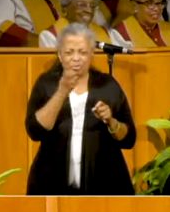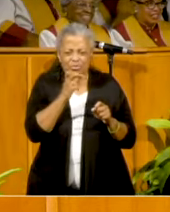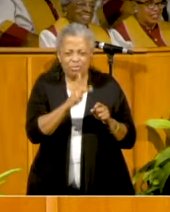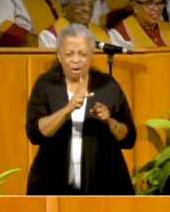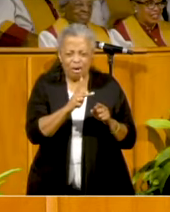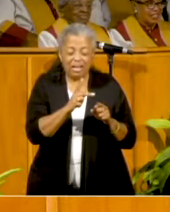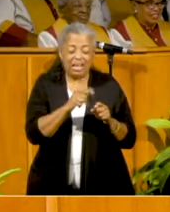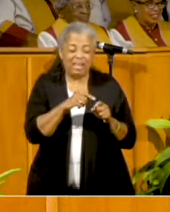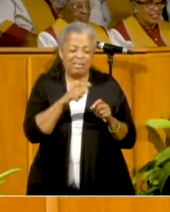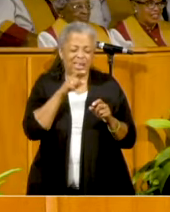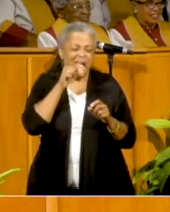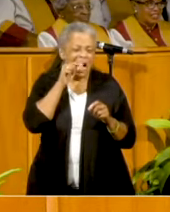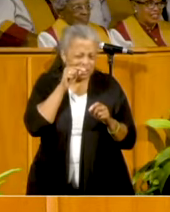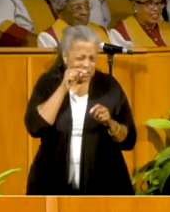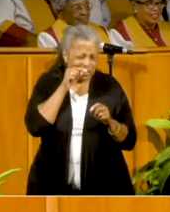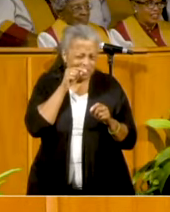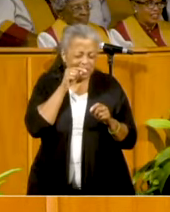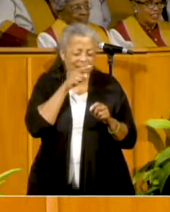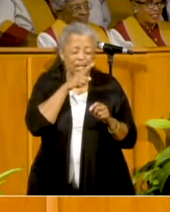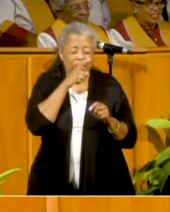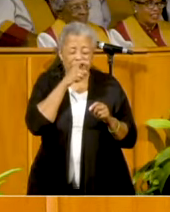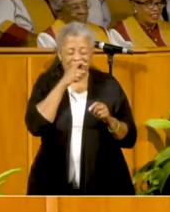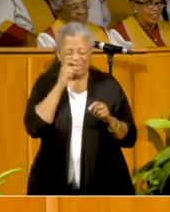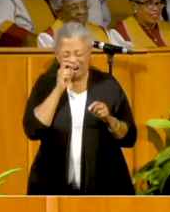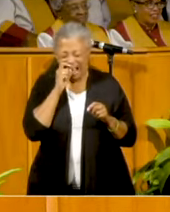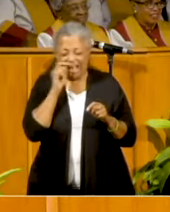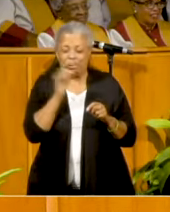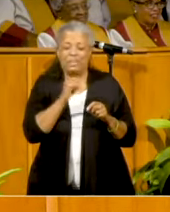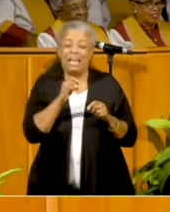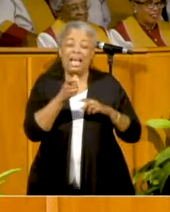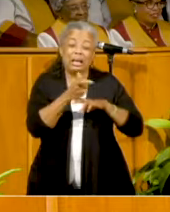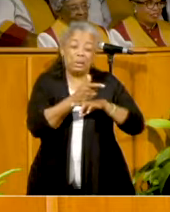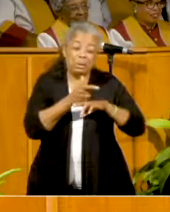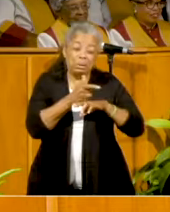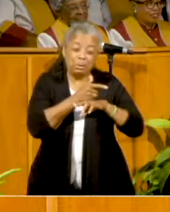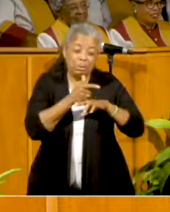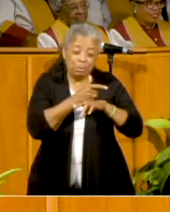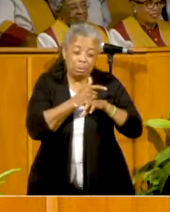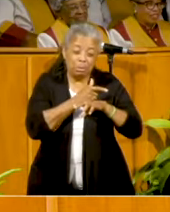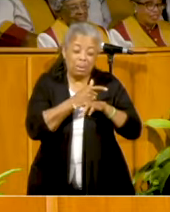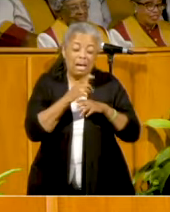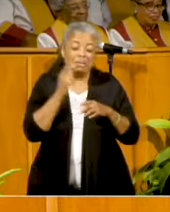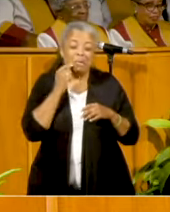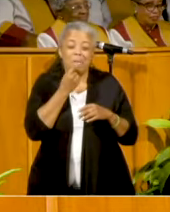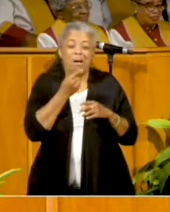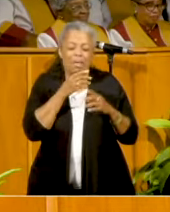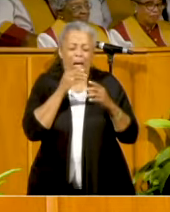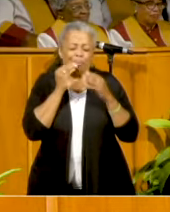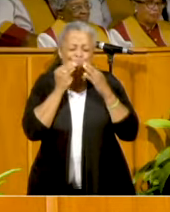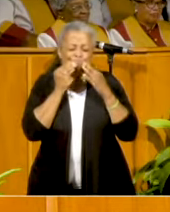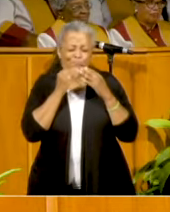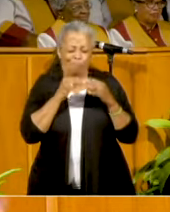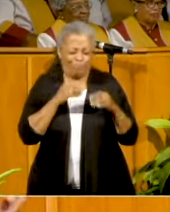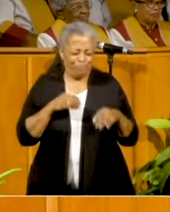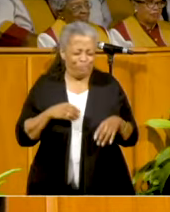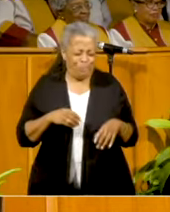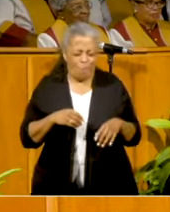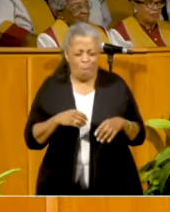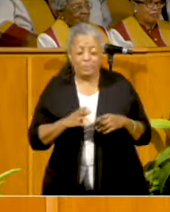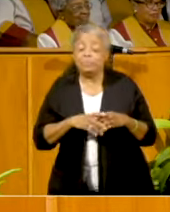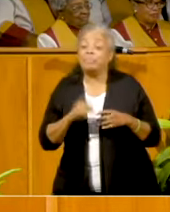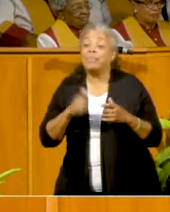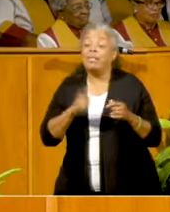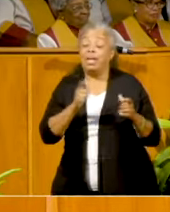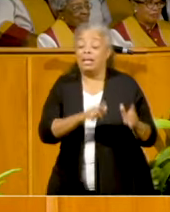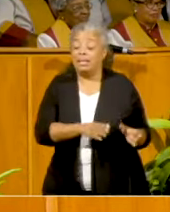that when you bit down on it, it was so dry, it was like glue in it. Just shut your mouth up. Then they passed that